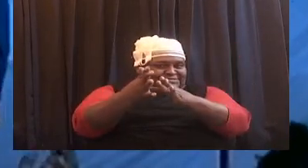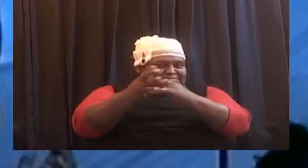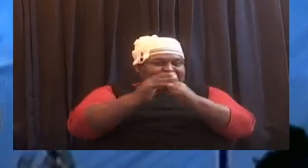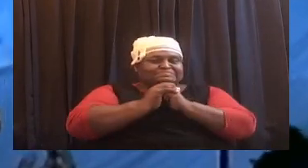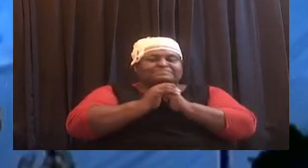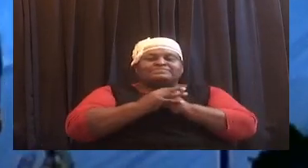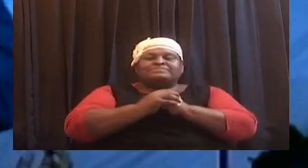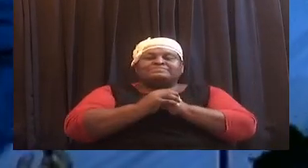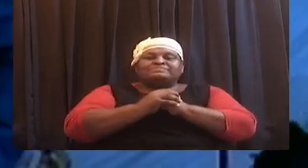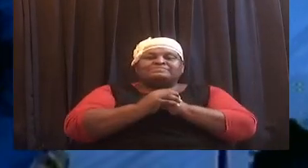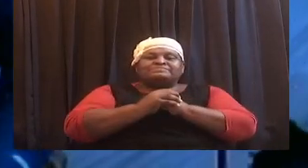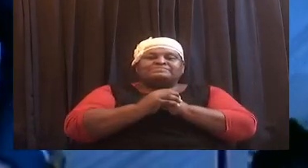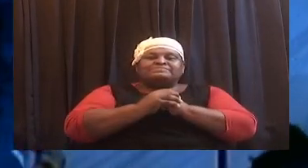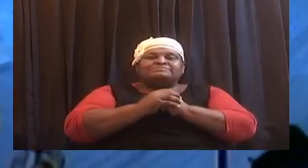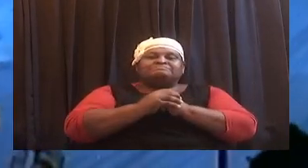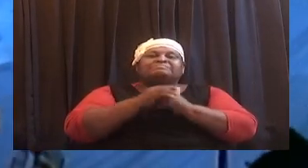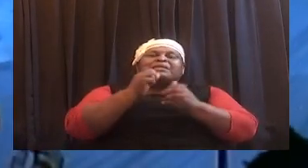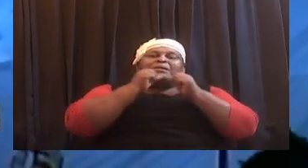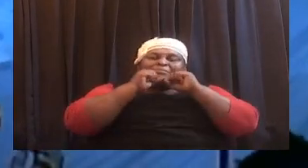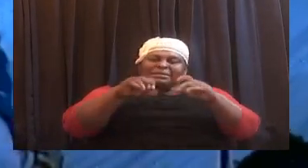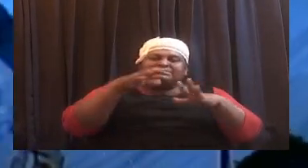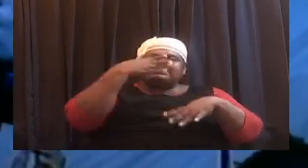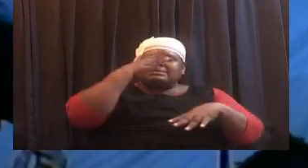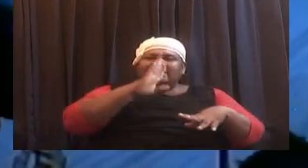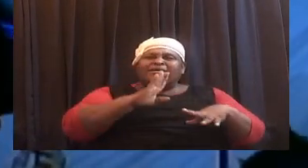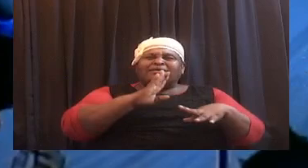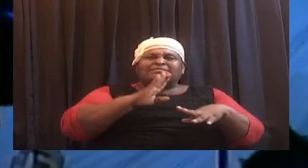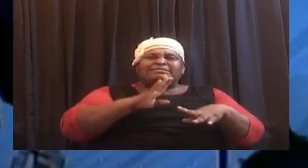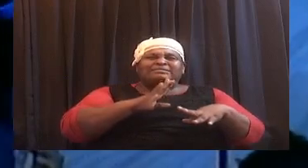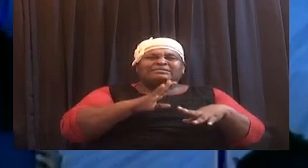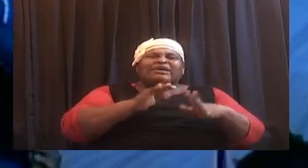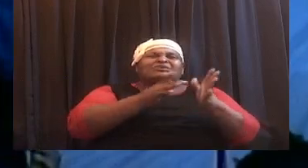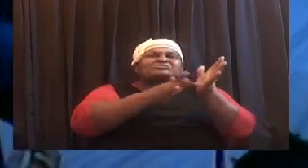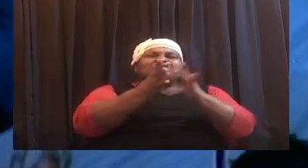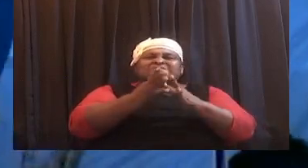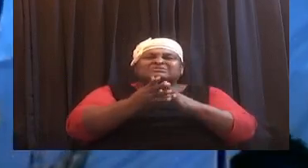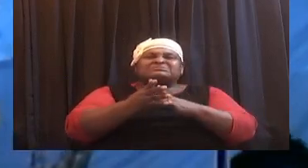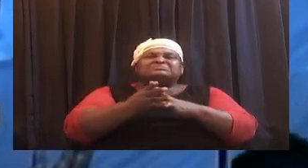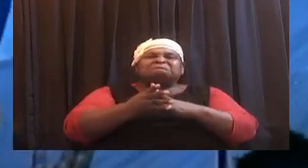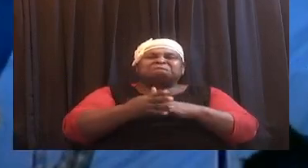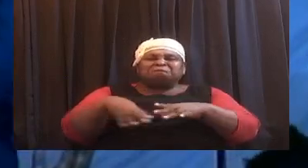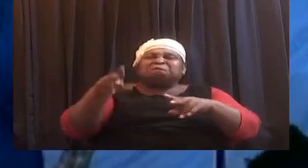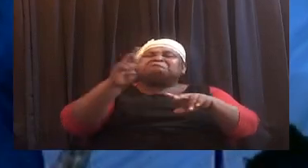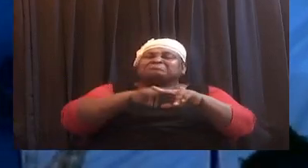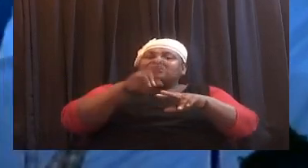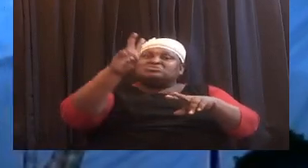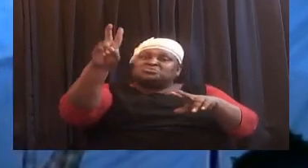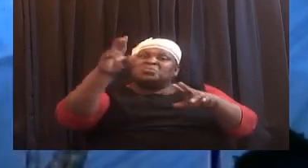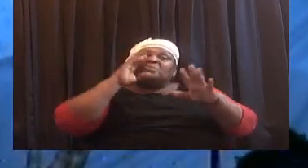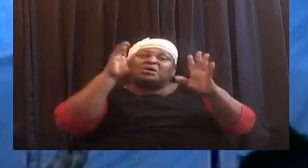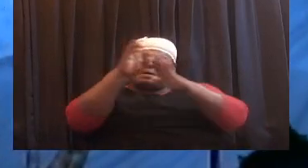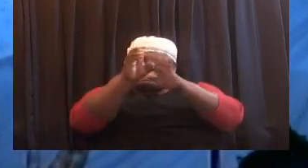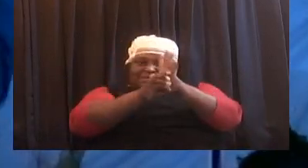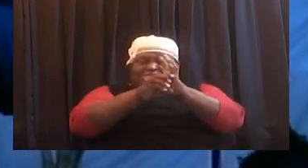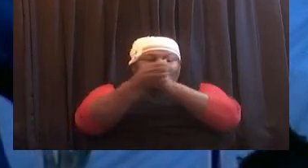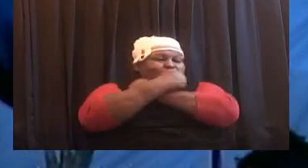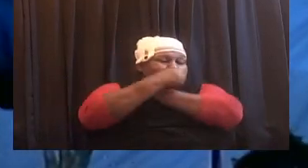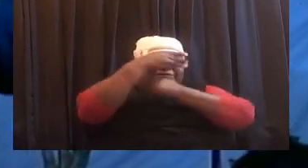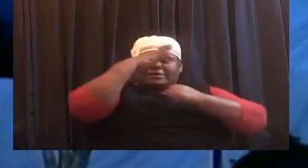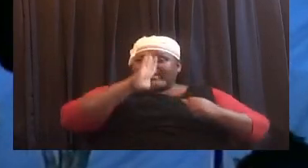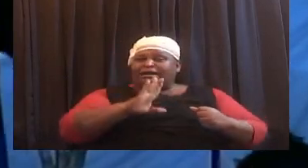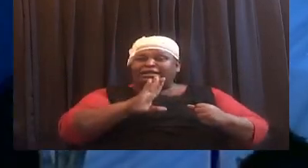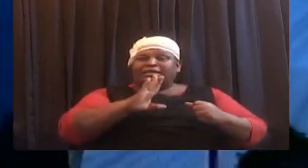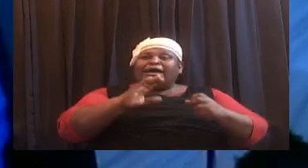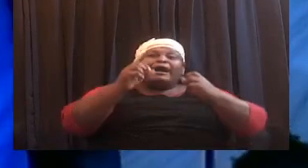Amen. Amen. Bless God. And what he said is that upon these two commandments, love for God